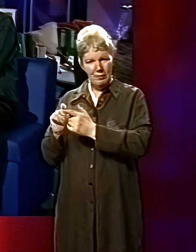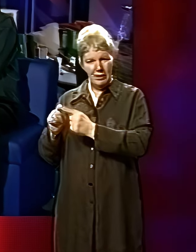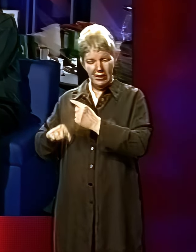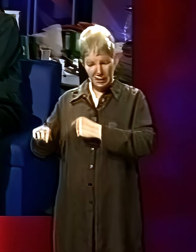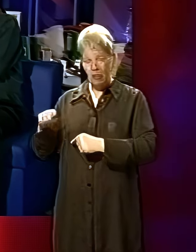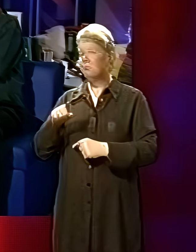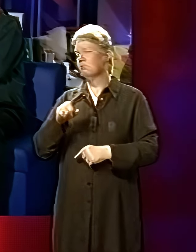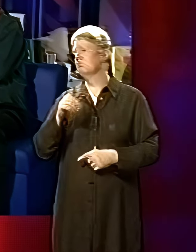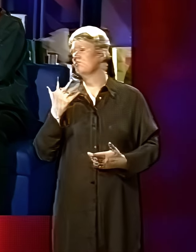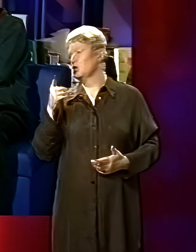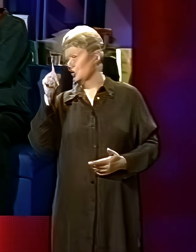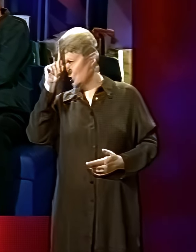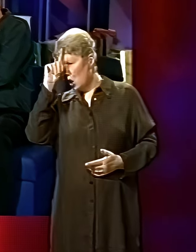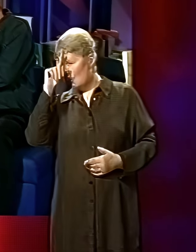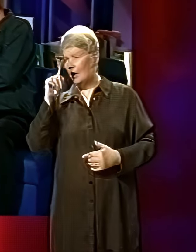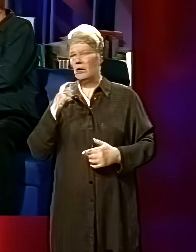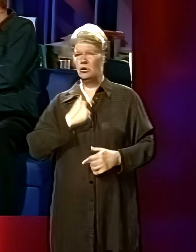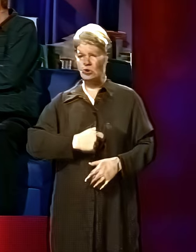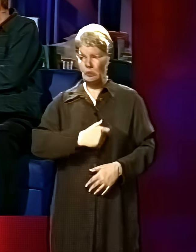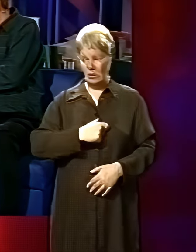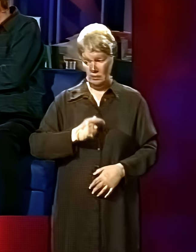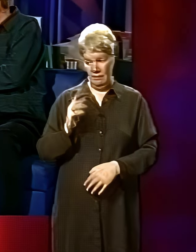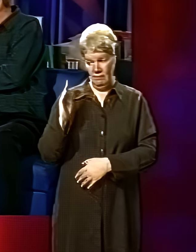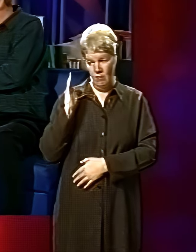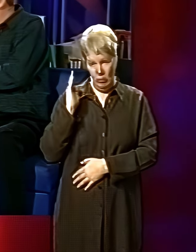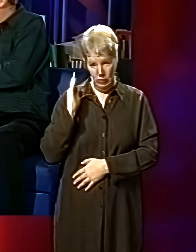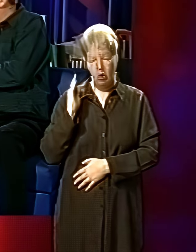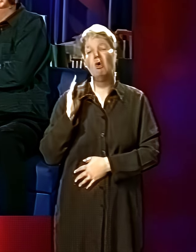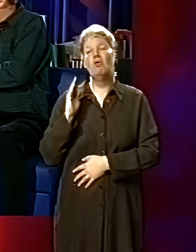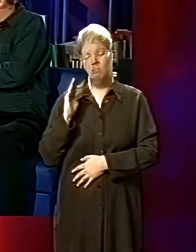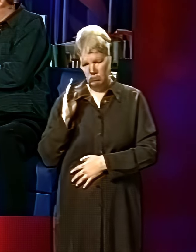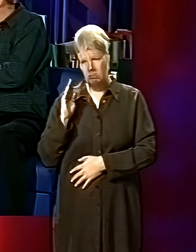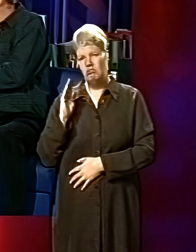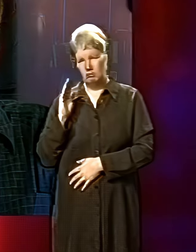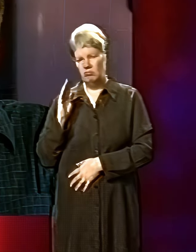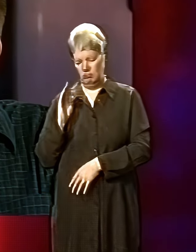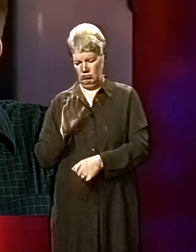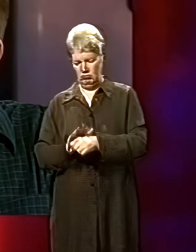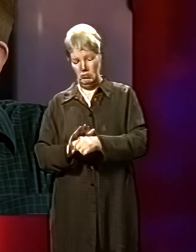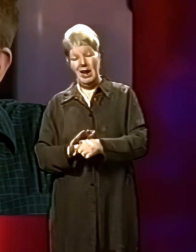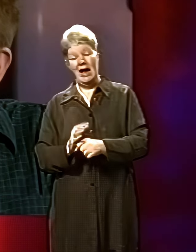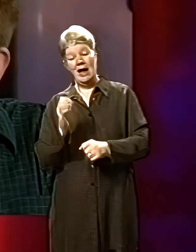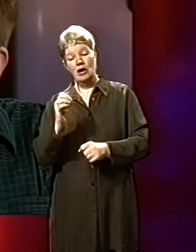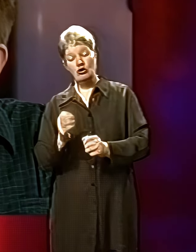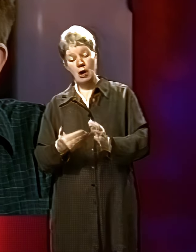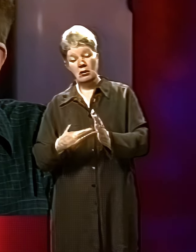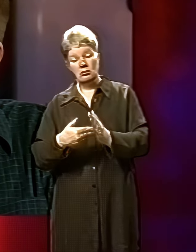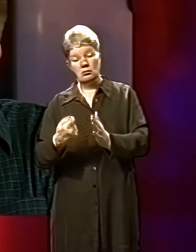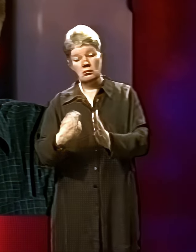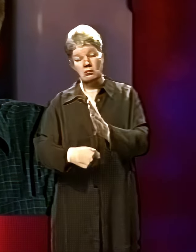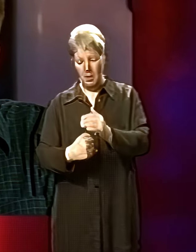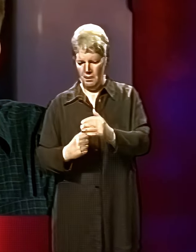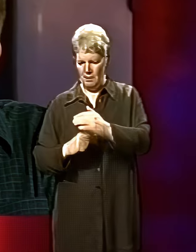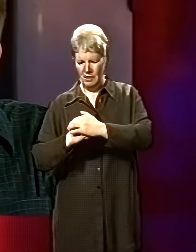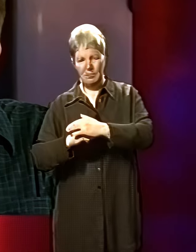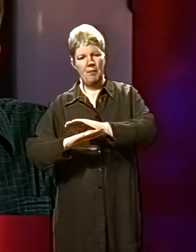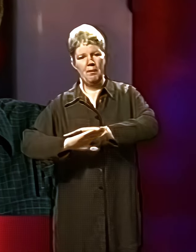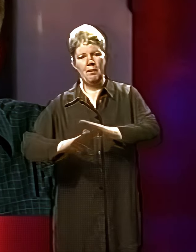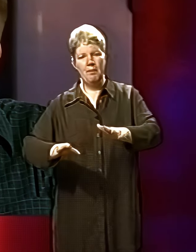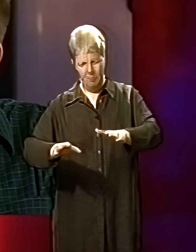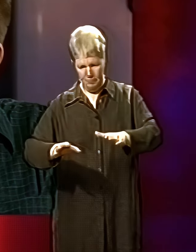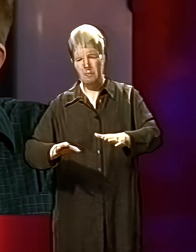like Germany and Switzerland only 4 weeks ago have capped the maximum interest that consumer credit agreements can be set at.